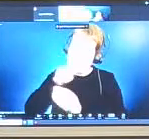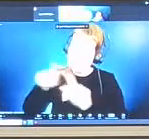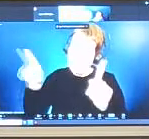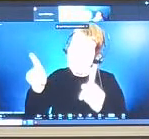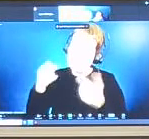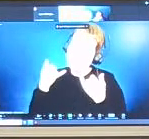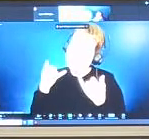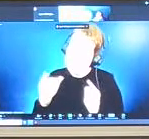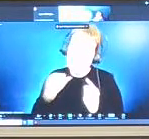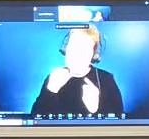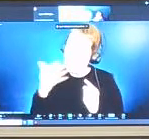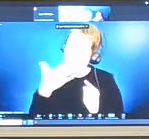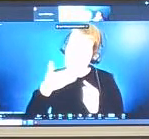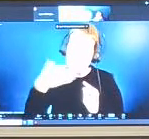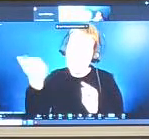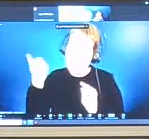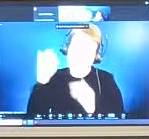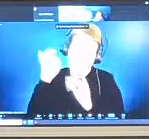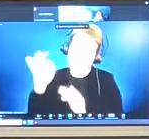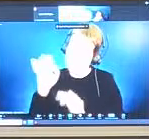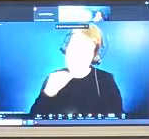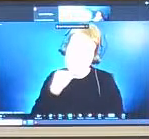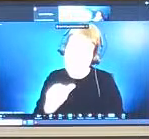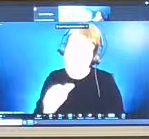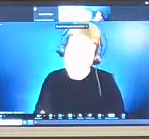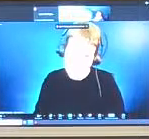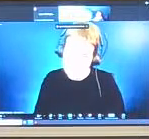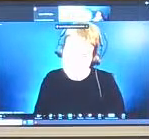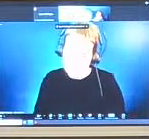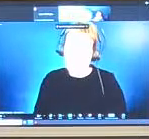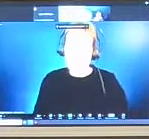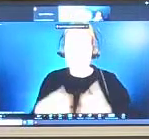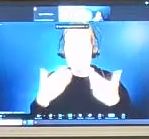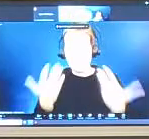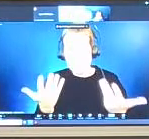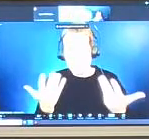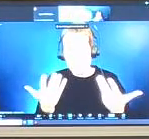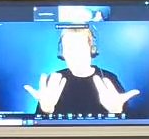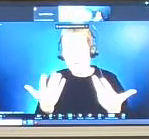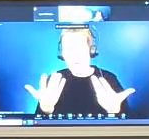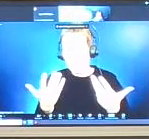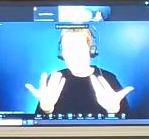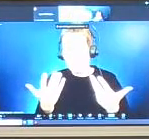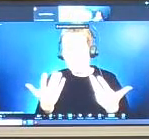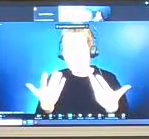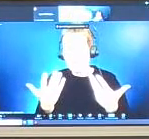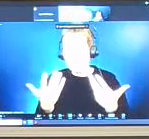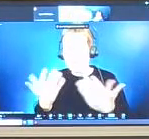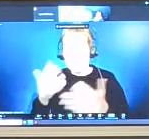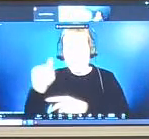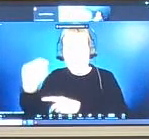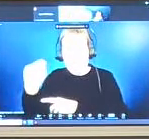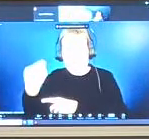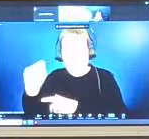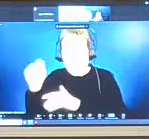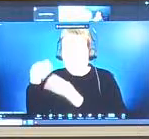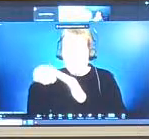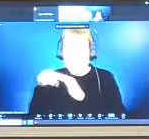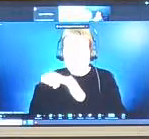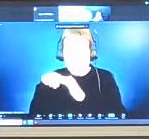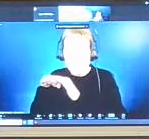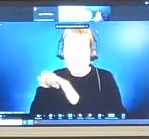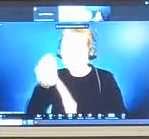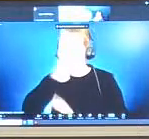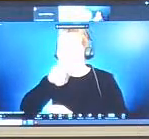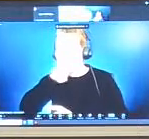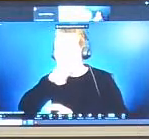And I don't know what the most frustrating thing is, whether it's getting in or out of the bathroom or trying to get out on the sidewalk and